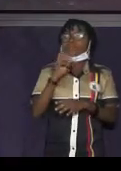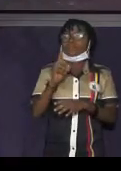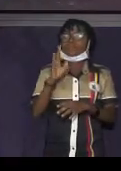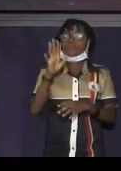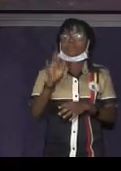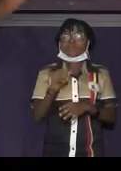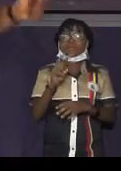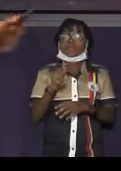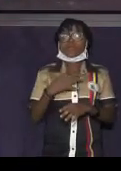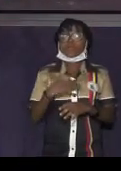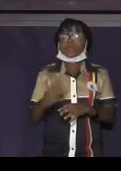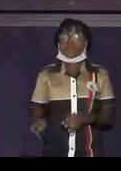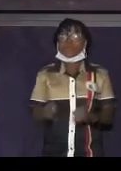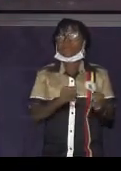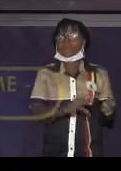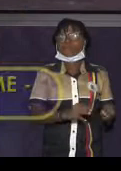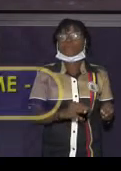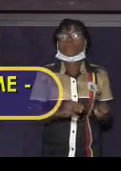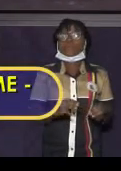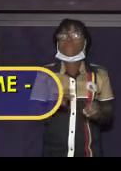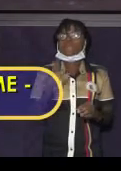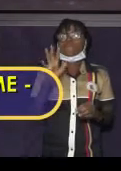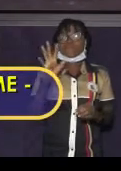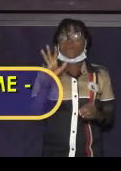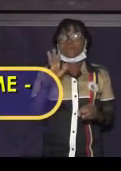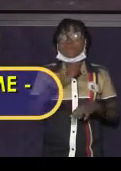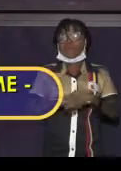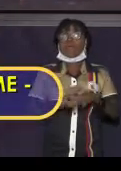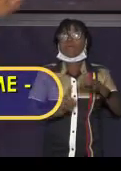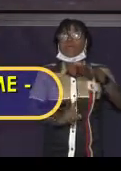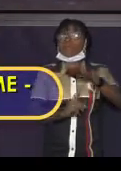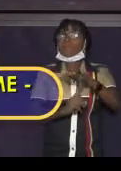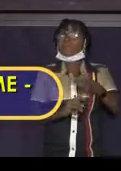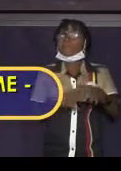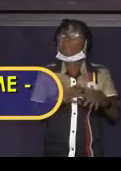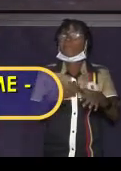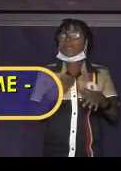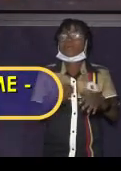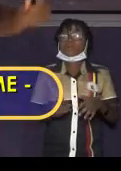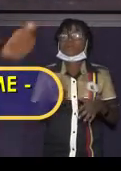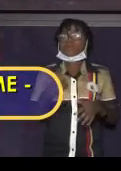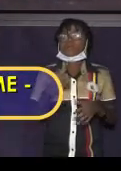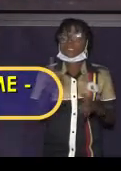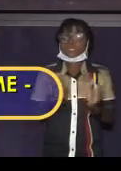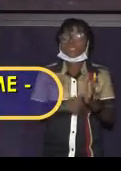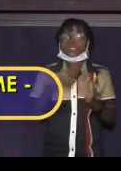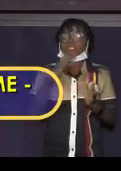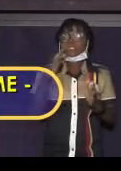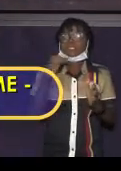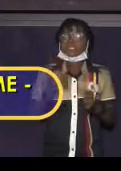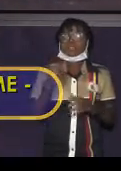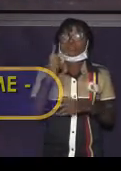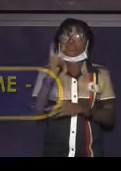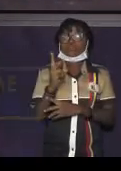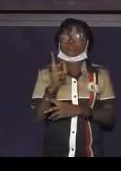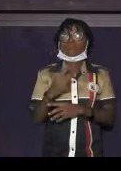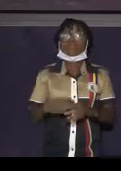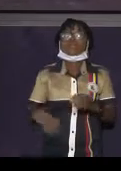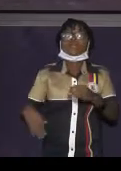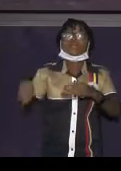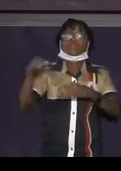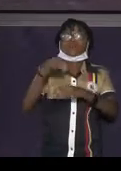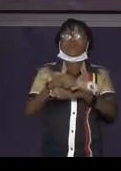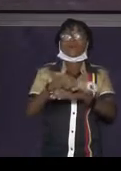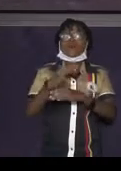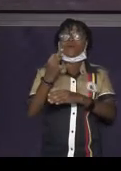and put 5, a small 5 on top to represent the number of times we are multiplying 2. And we say this is 2 raised to the power of 5.